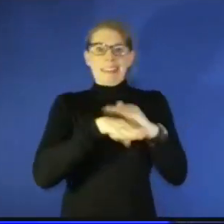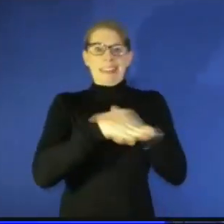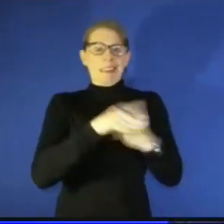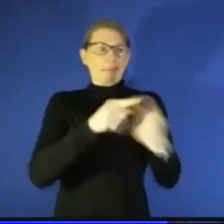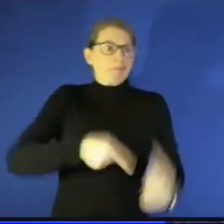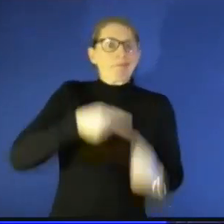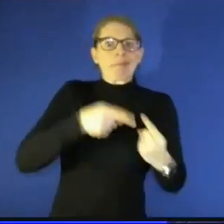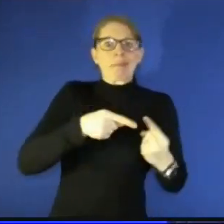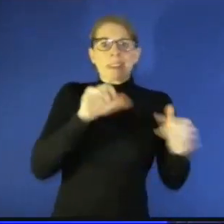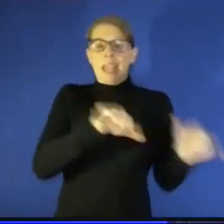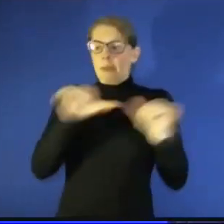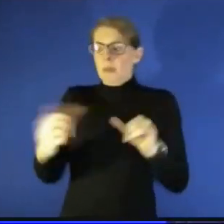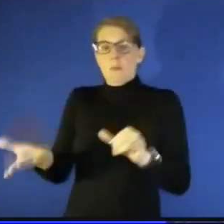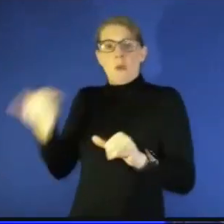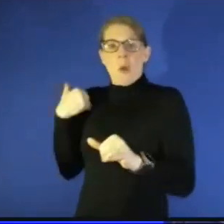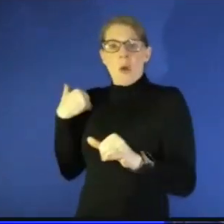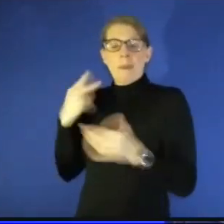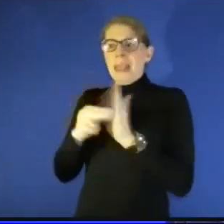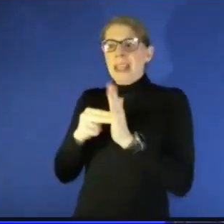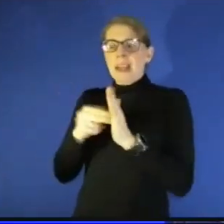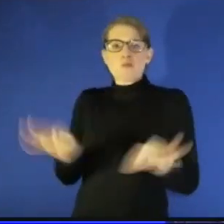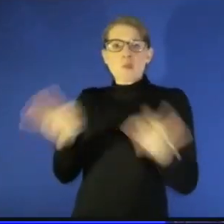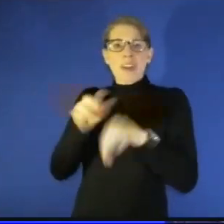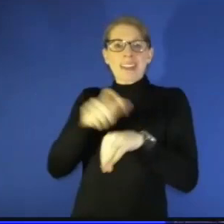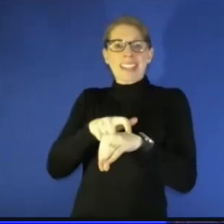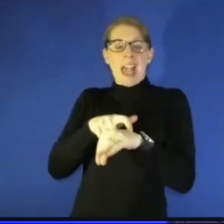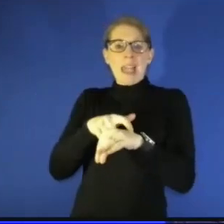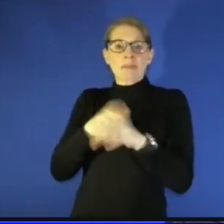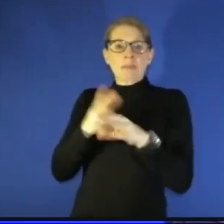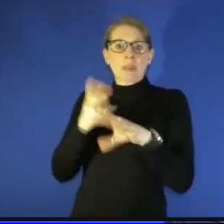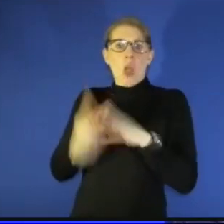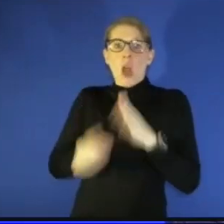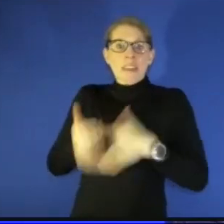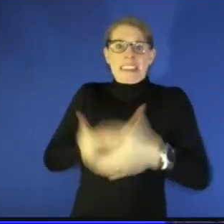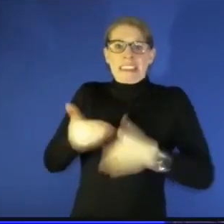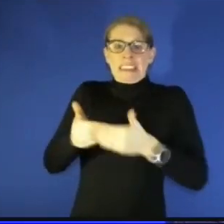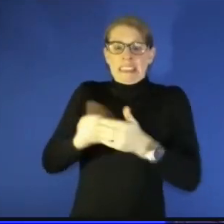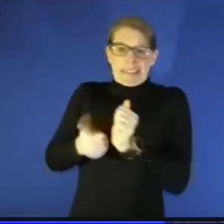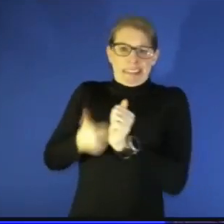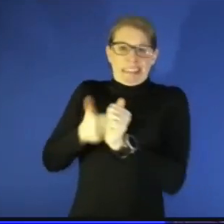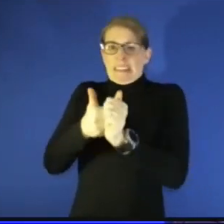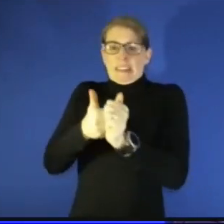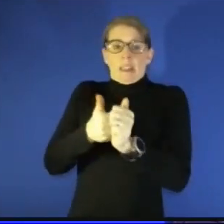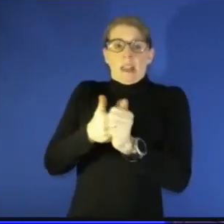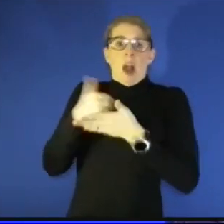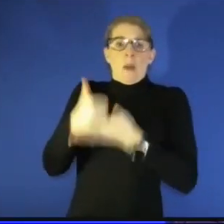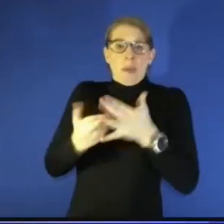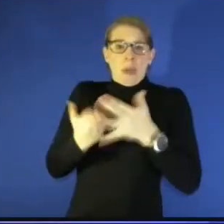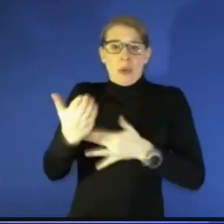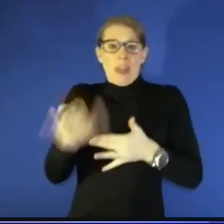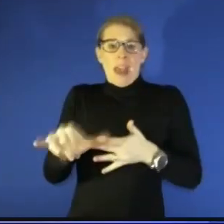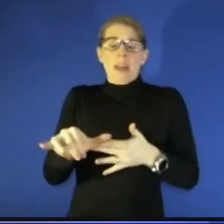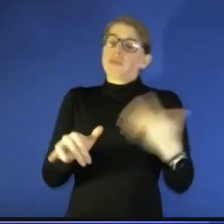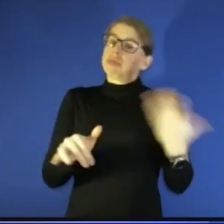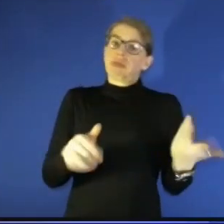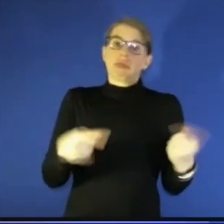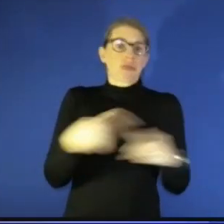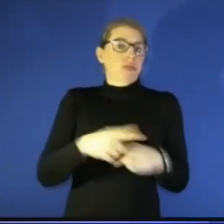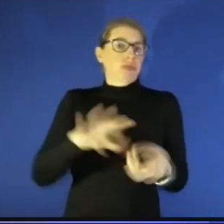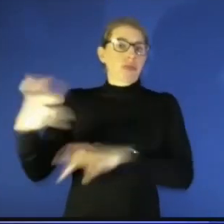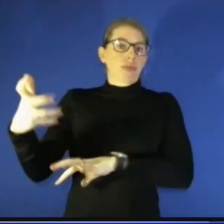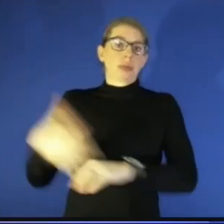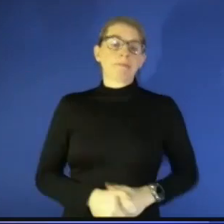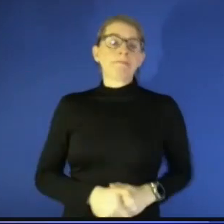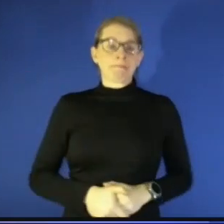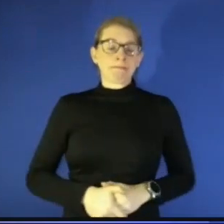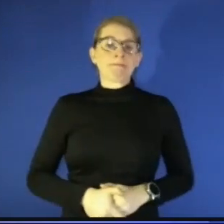important time has already been lost, and our ability to help them through that is importantly compromised. When minutes matter. Big trouble. Okay,